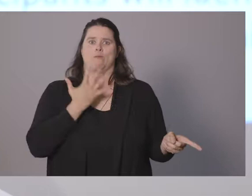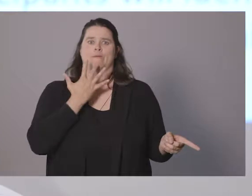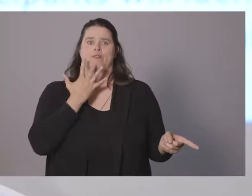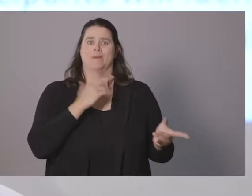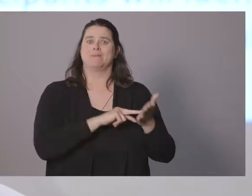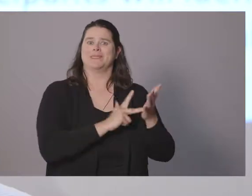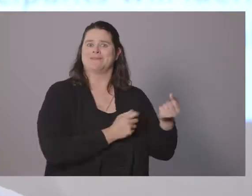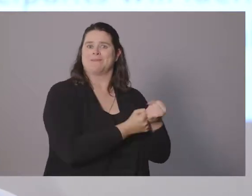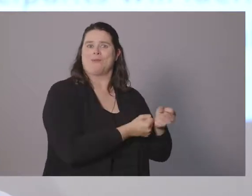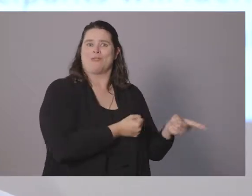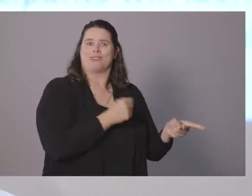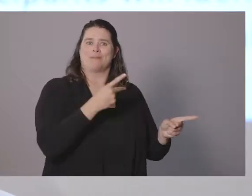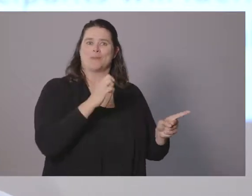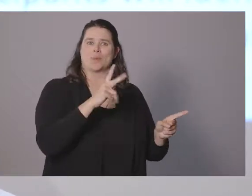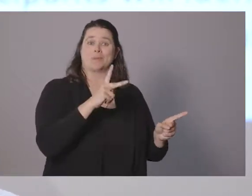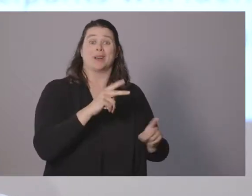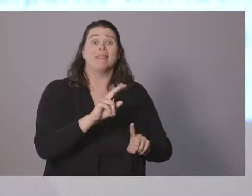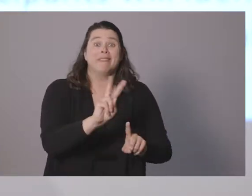burden of pain,"